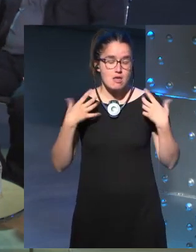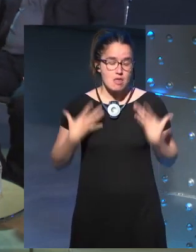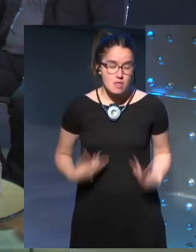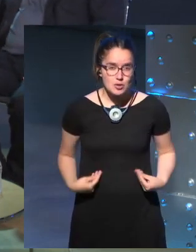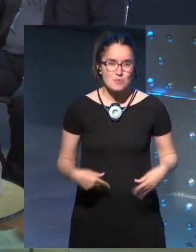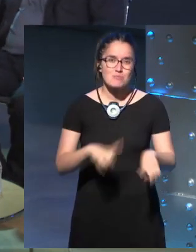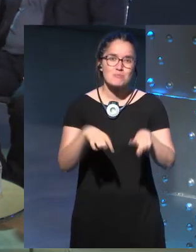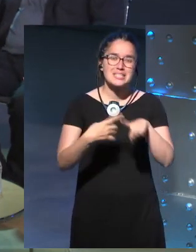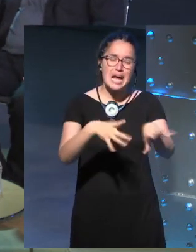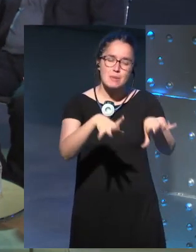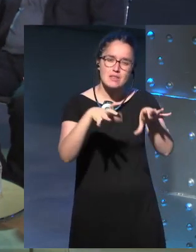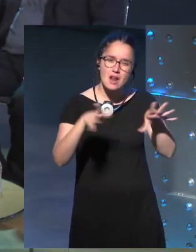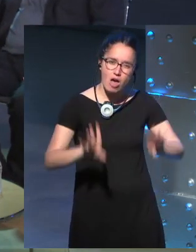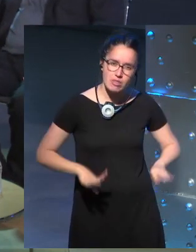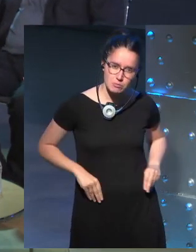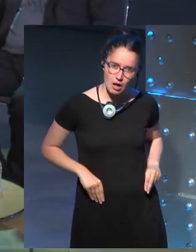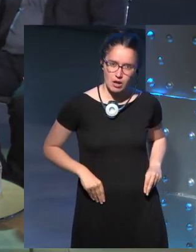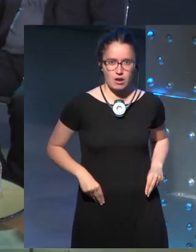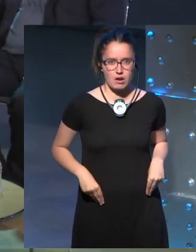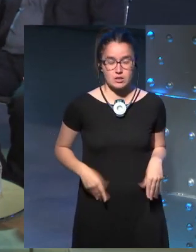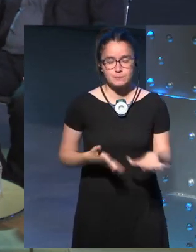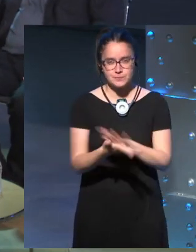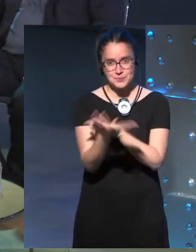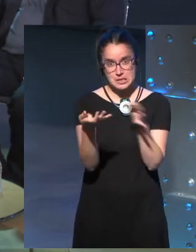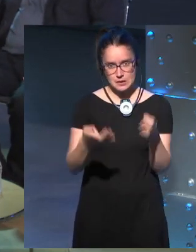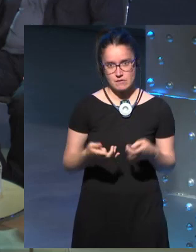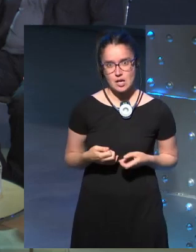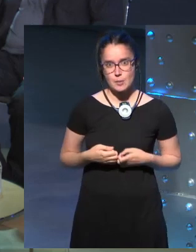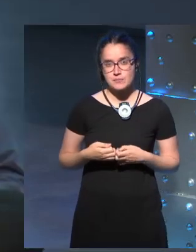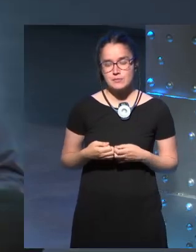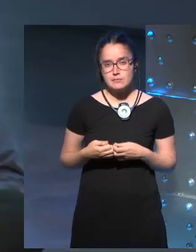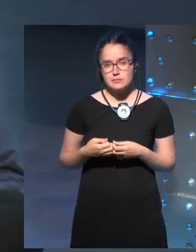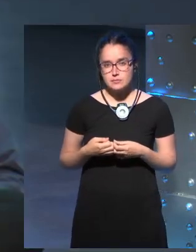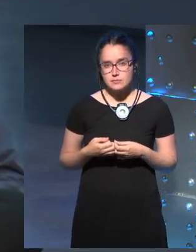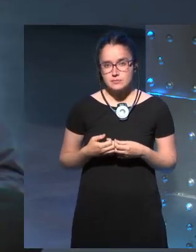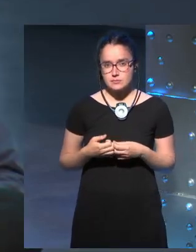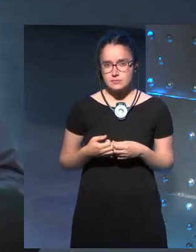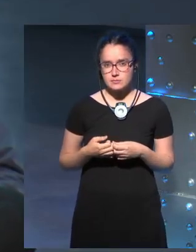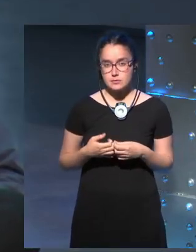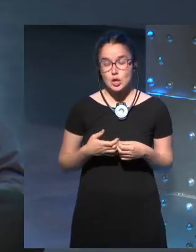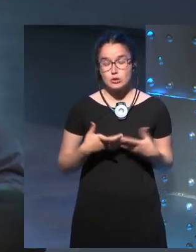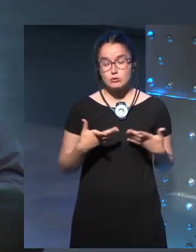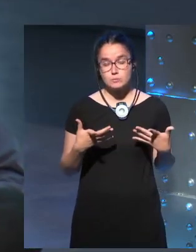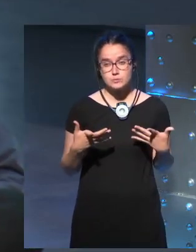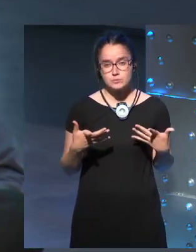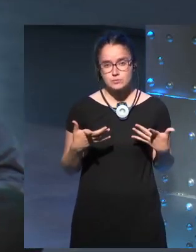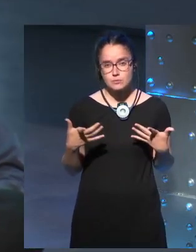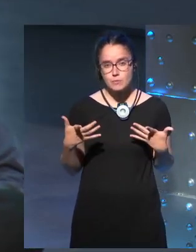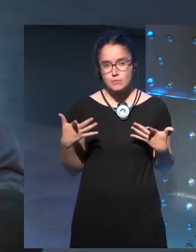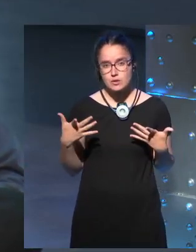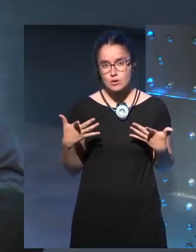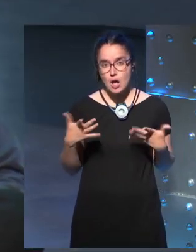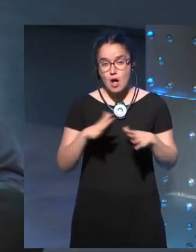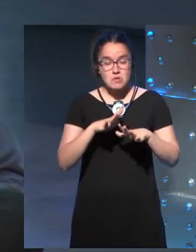that. You are not going to be a success necessarily. You are not going to be able to live